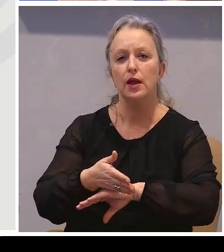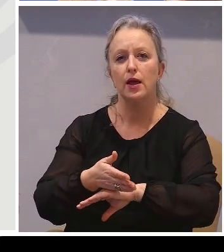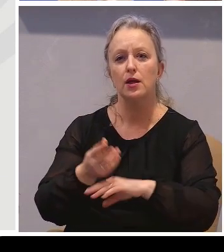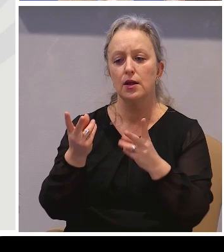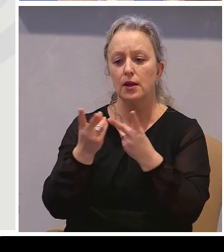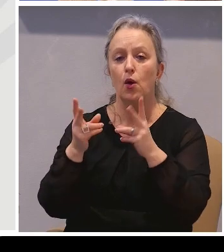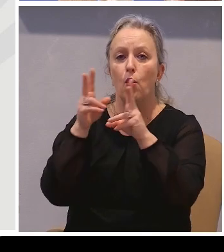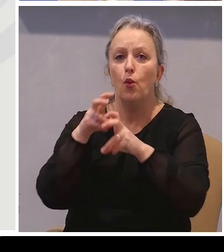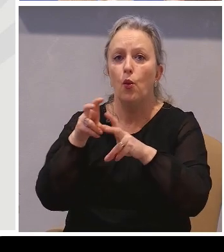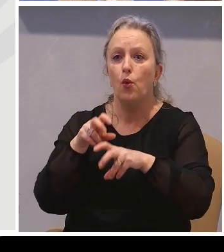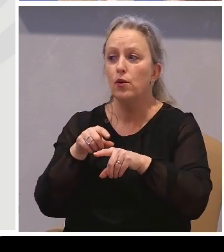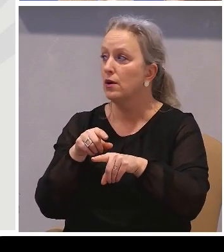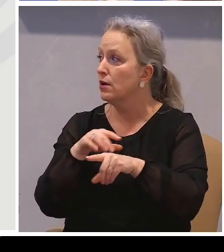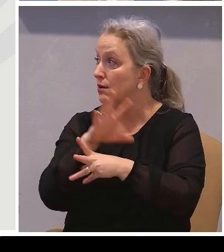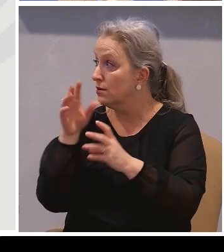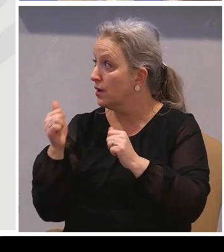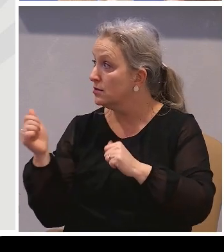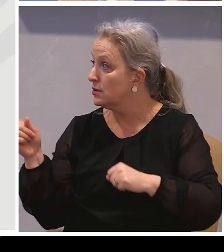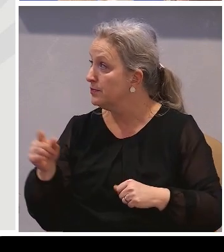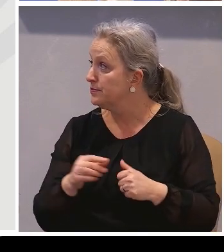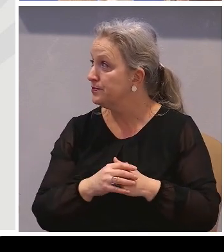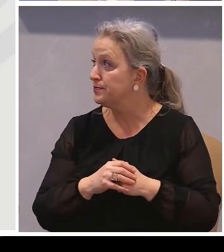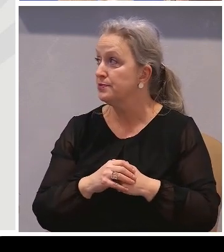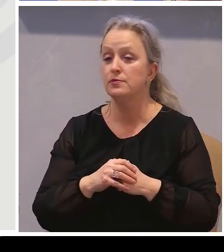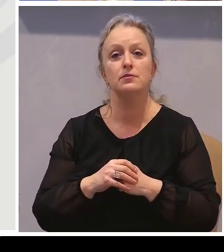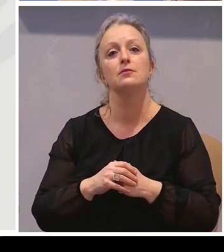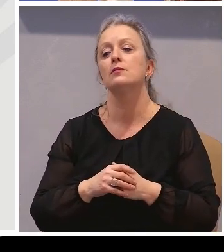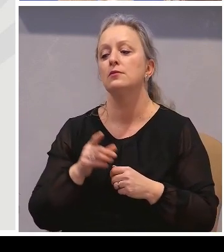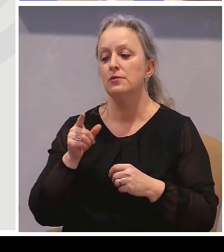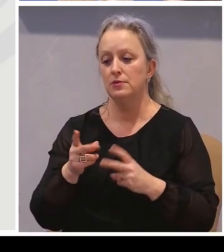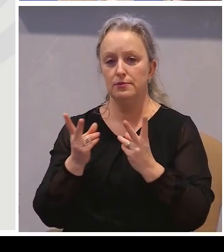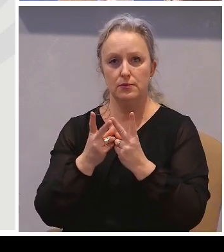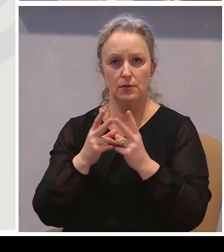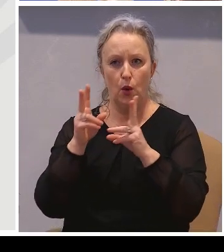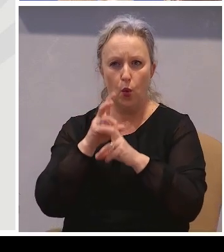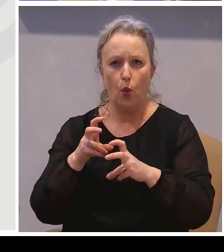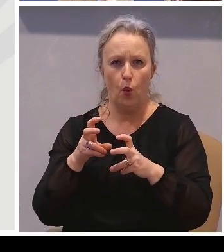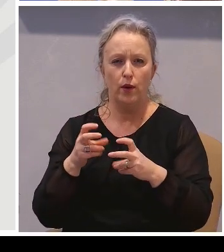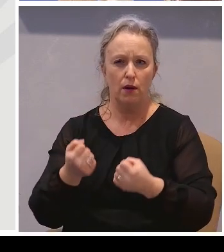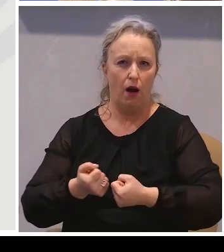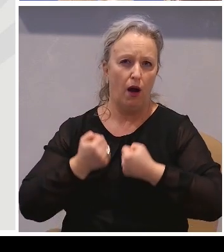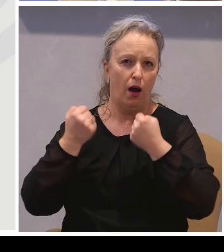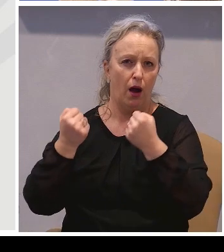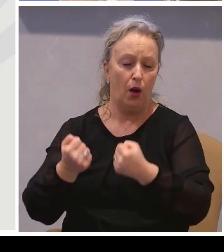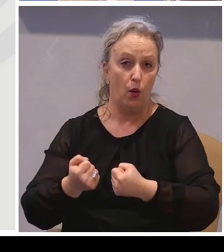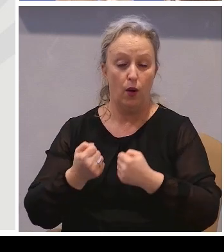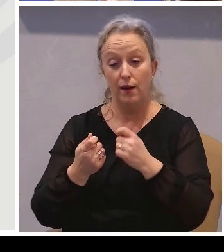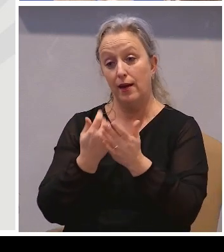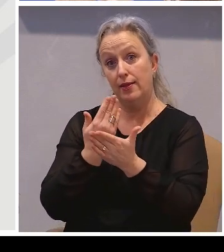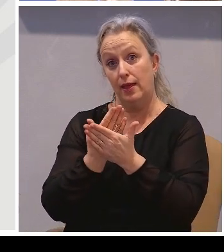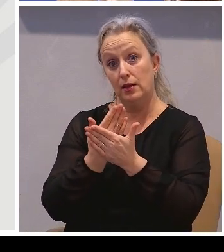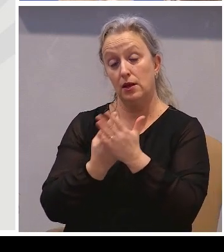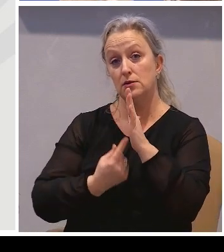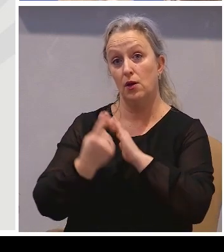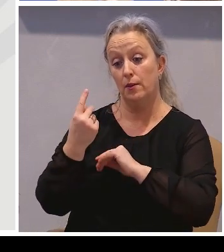uuringute puhul. When it comes to clinical trials, Mis on selliste uuringute puhul, mis kestavad kaua. ehk et kui me alustame that lasts for a